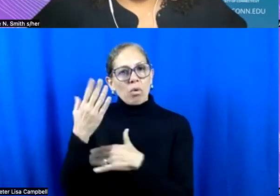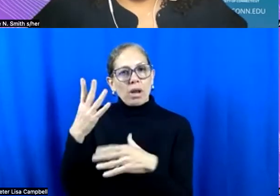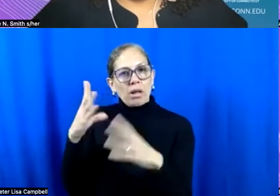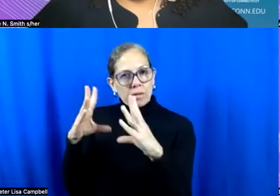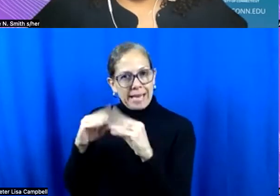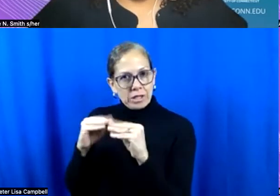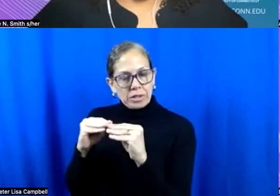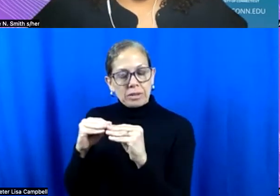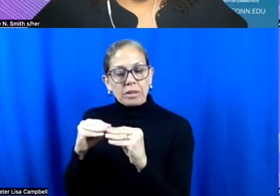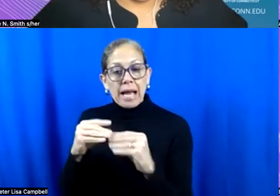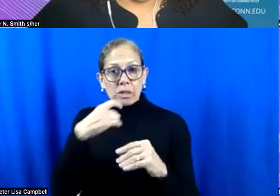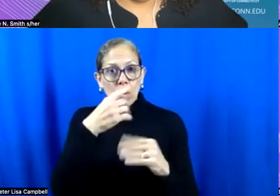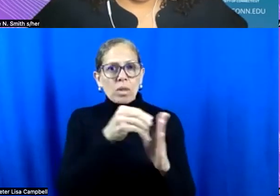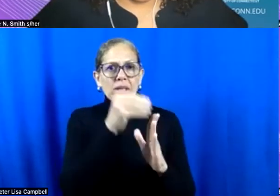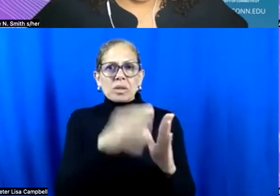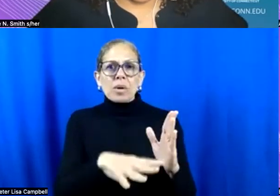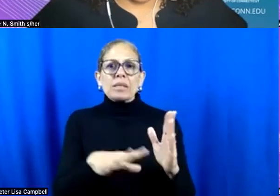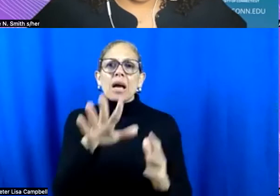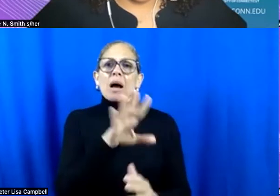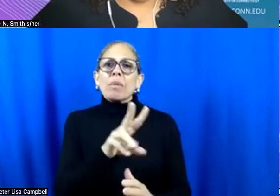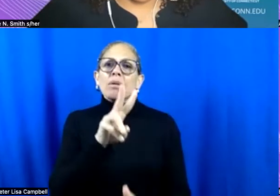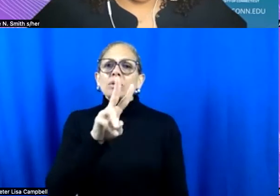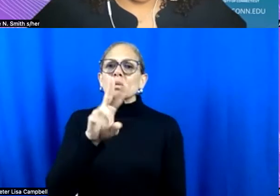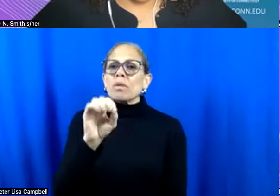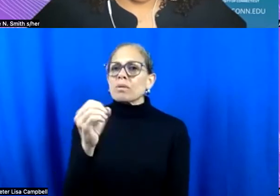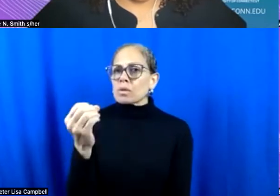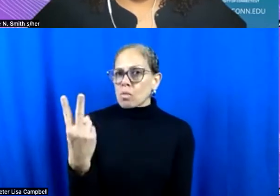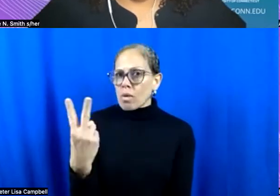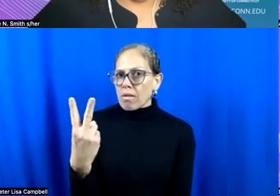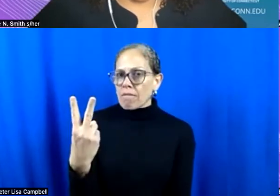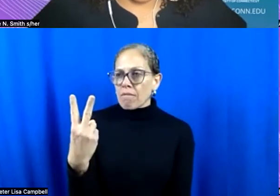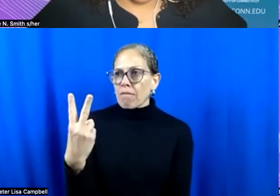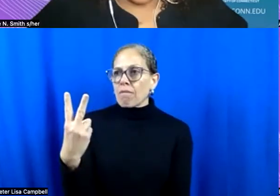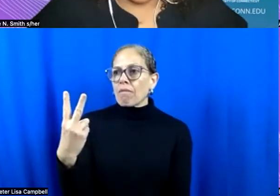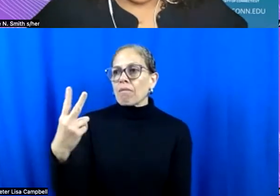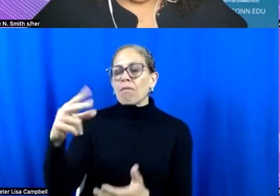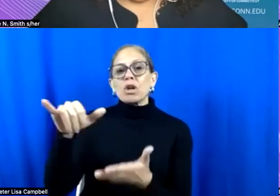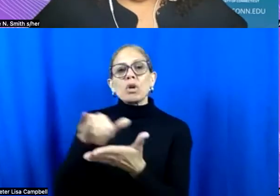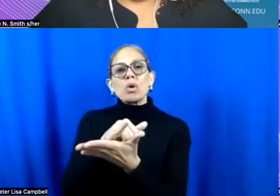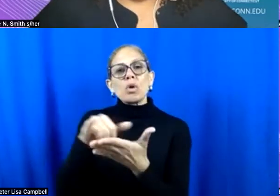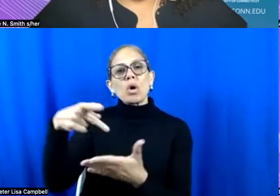was at about 2012, New York Post headlines read,